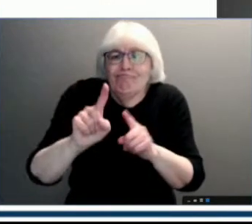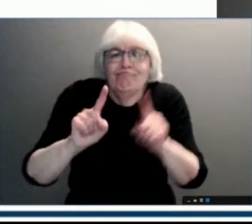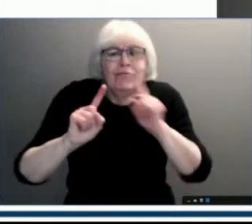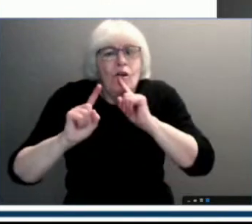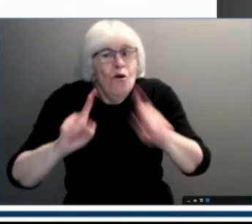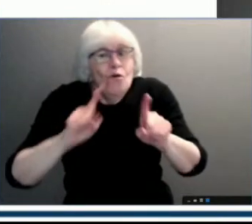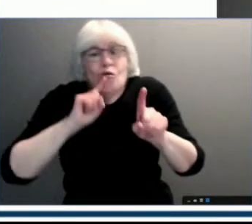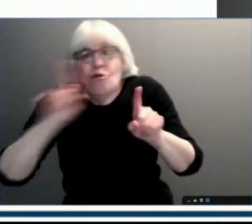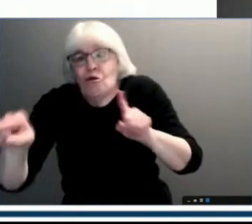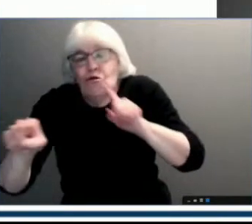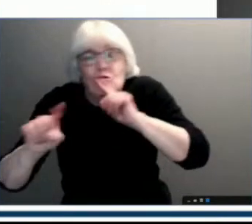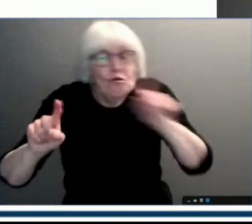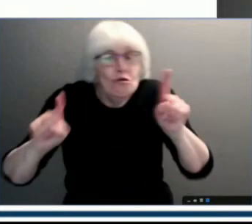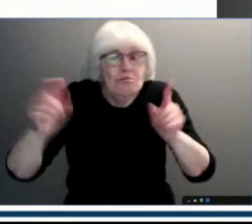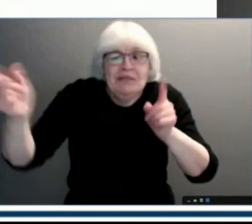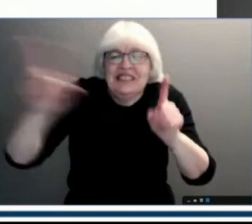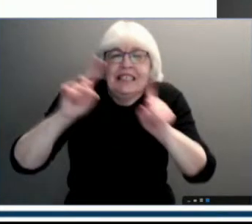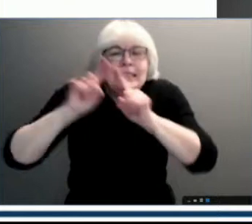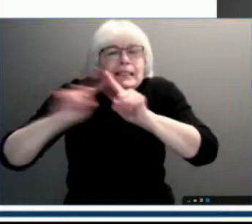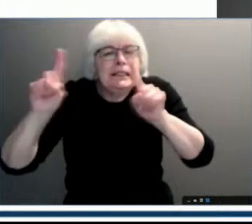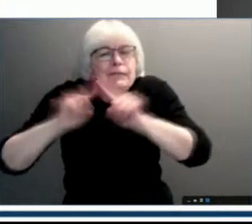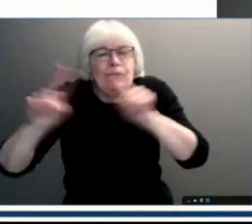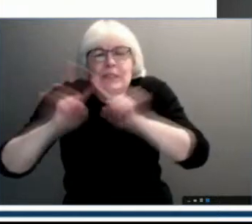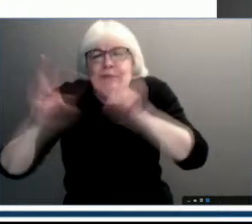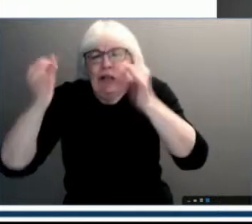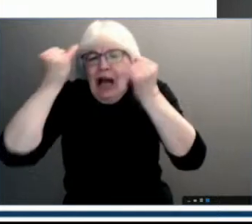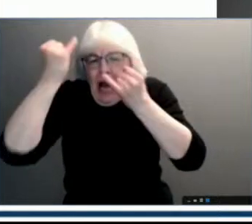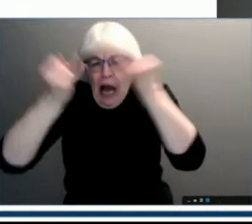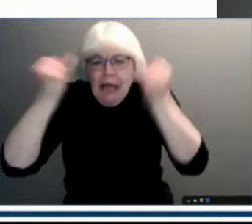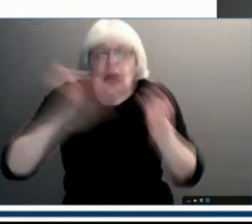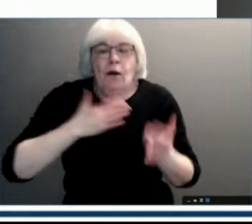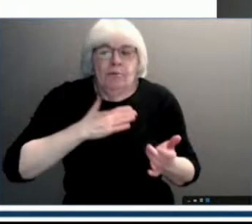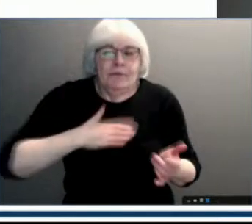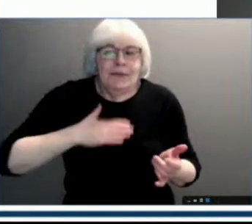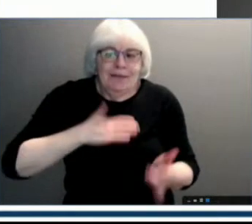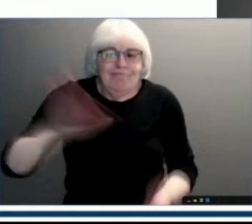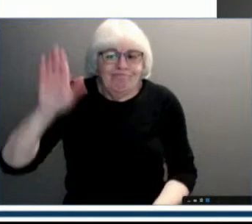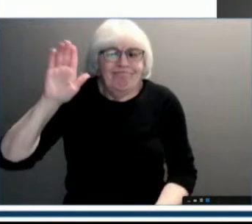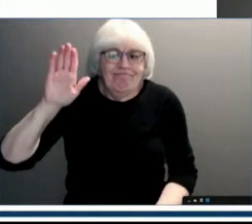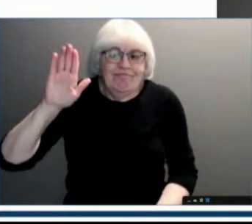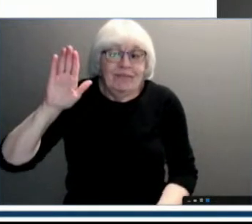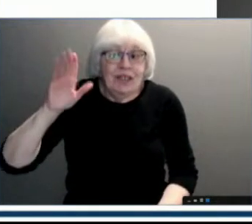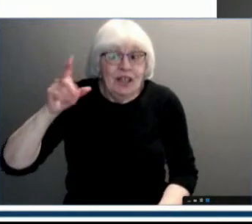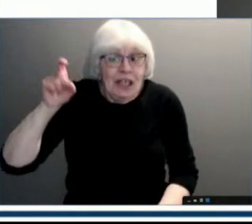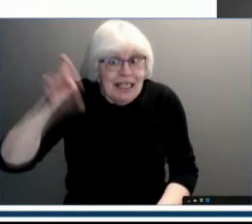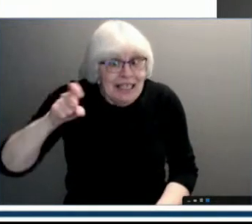they deserve as quickly as we can. And more information on how you can do this is at